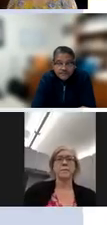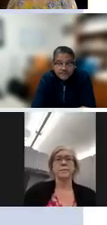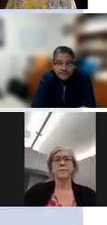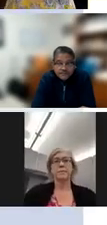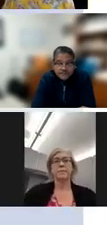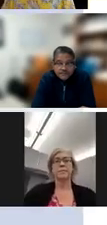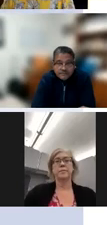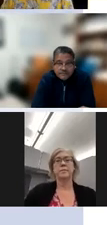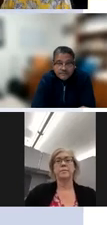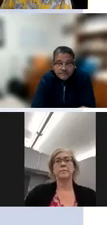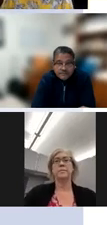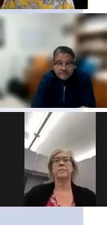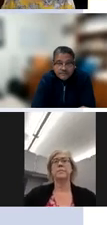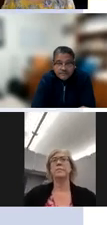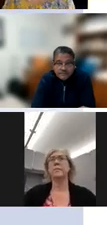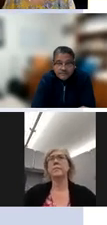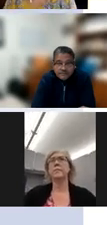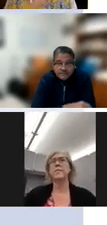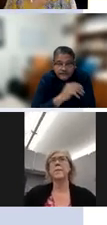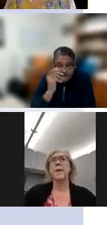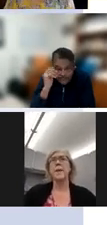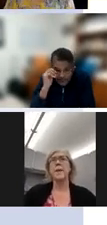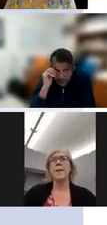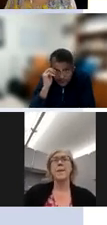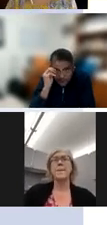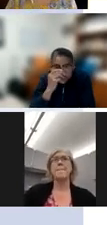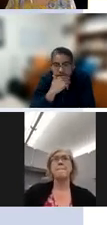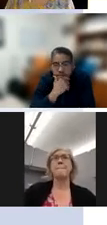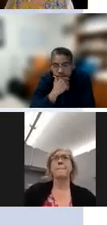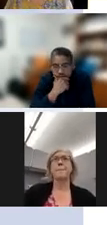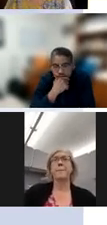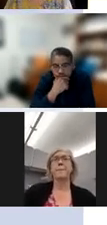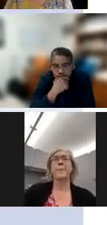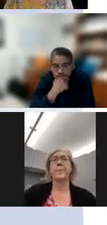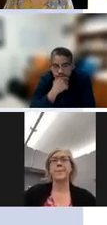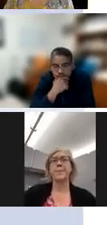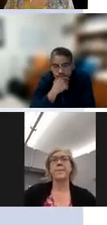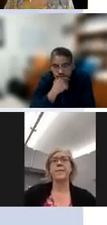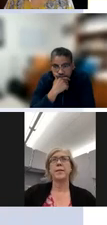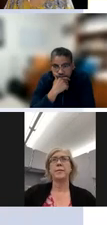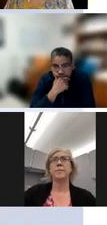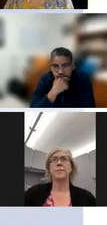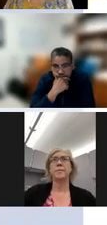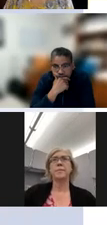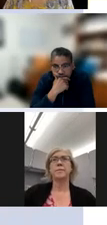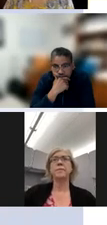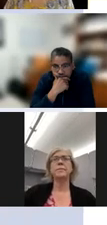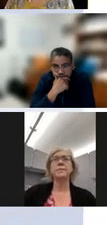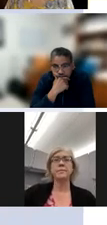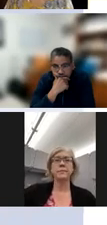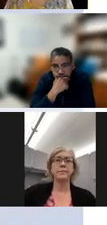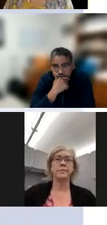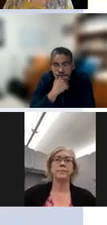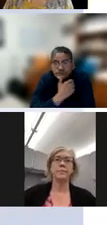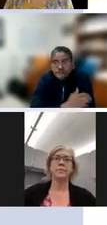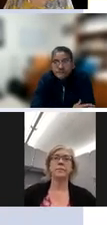in concert with a whole team of people that you already know on this end of things. But before I get into that, I just wanted